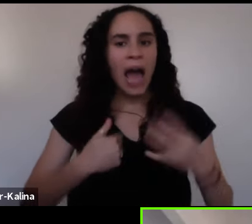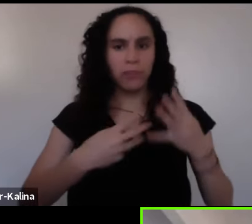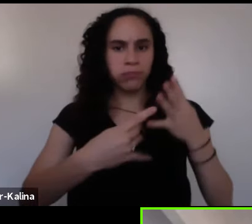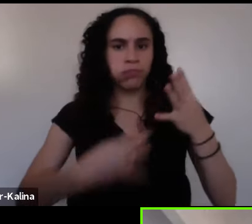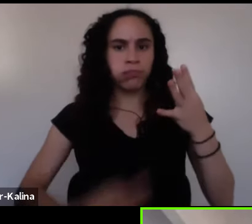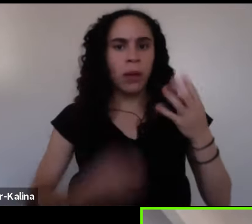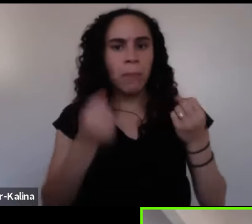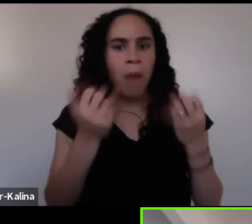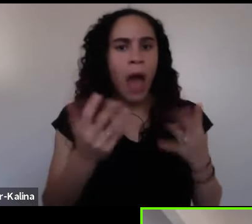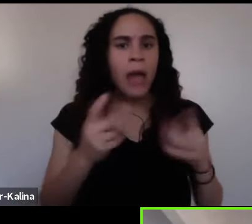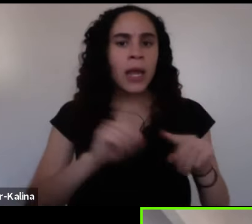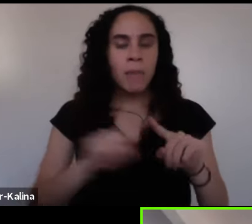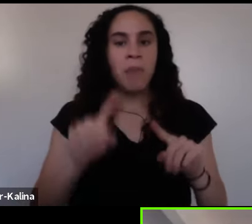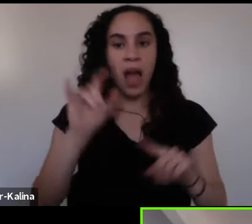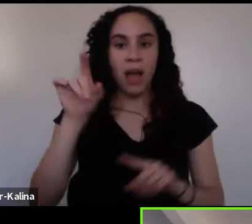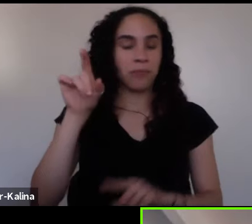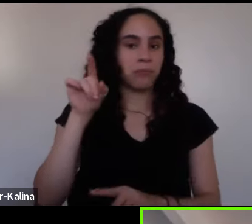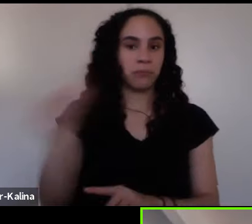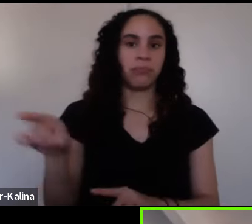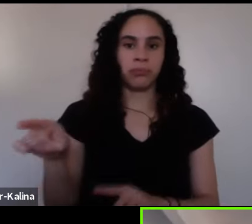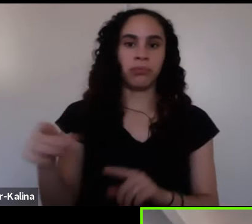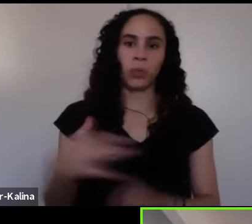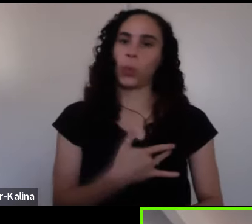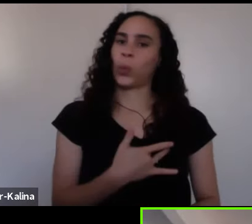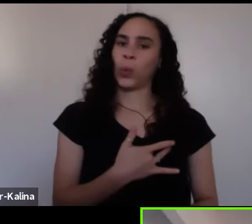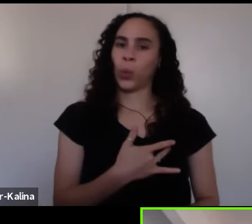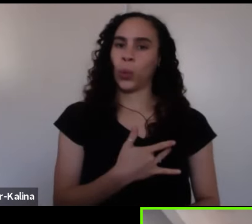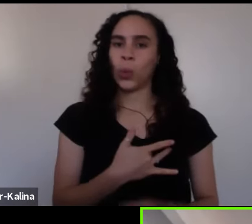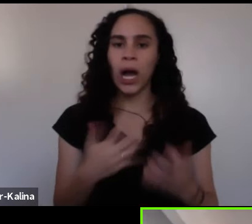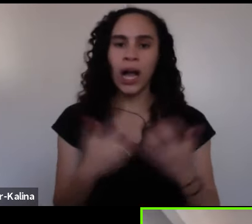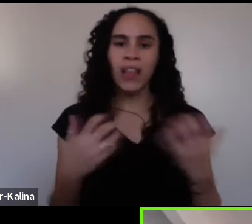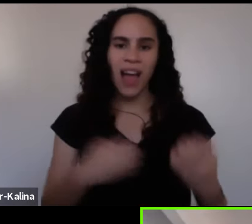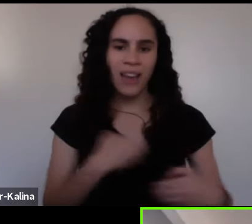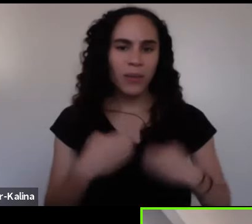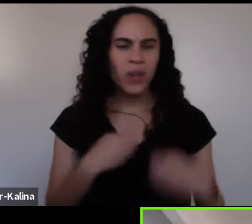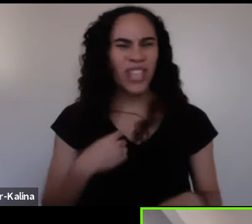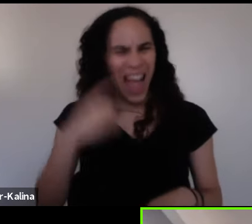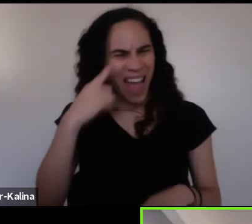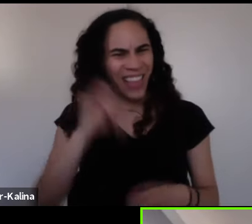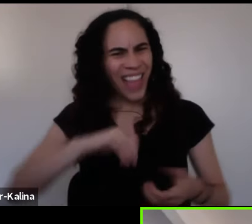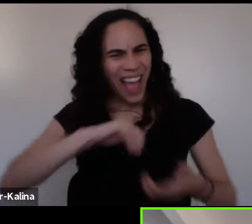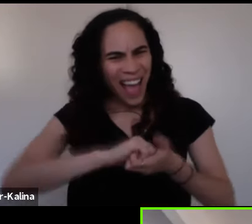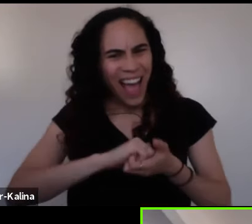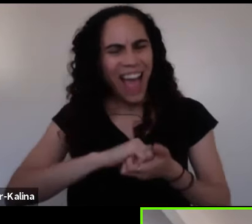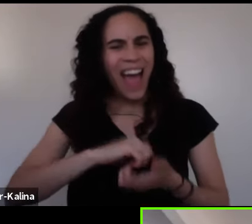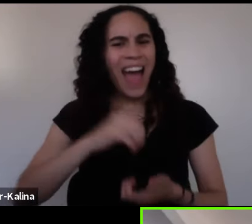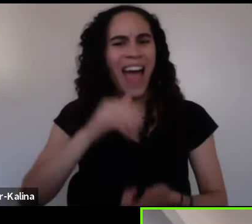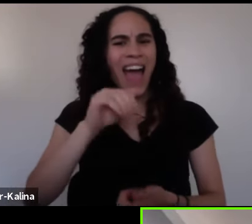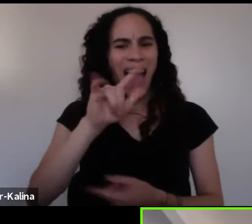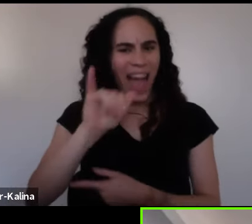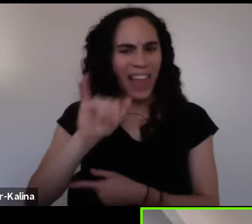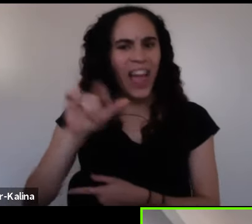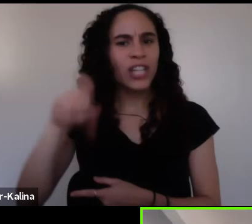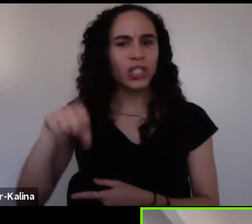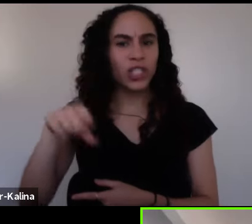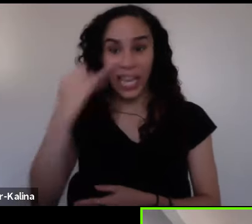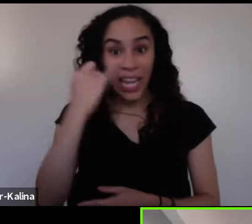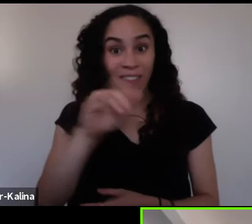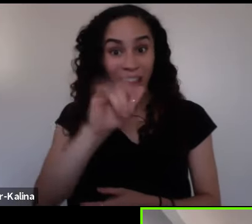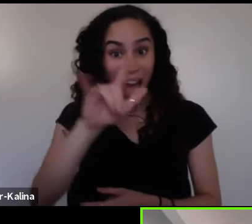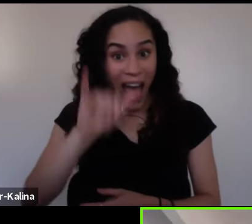me. That's the one that brings the most emotion for me. And I think that's what allies should do. I mean, if you're a real ally, somebody should be able to talk about